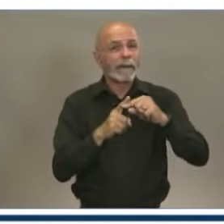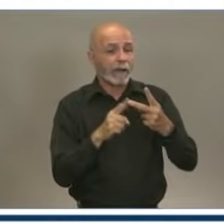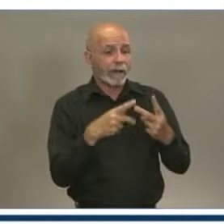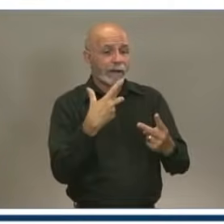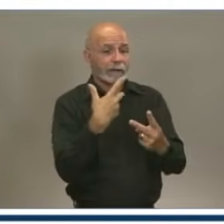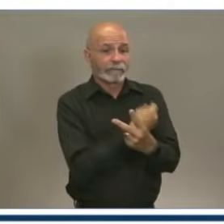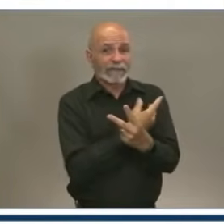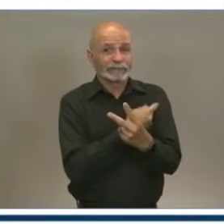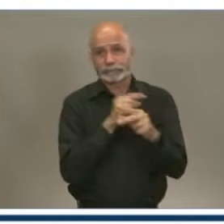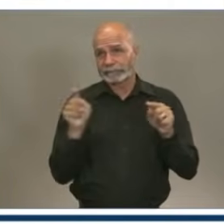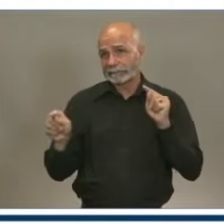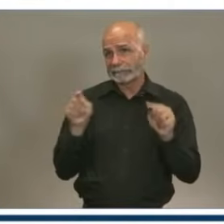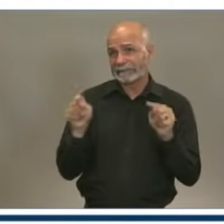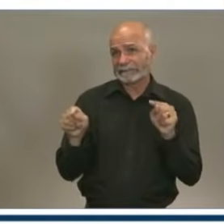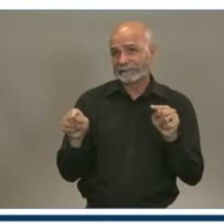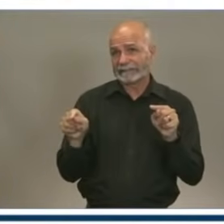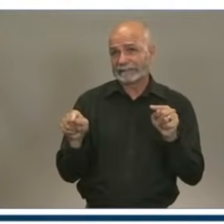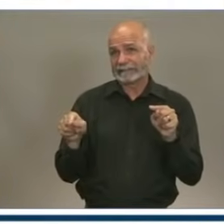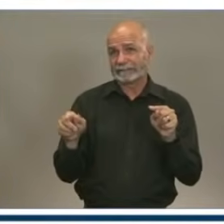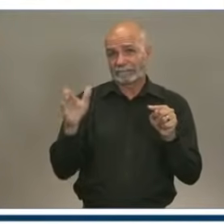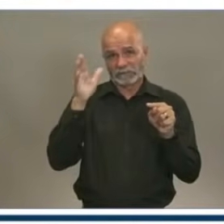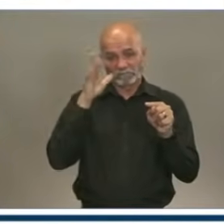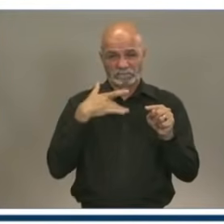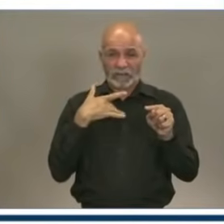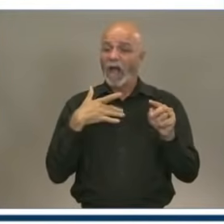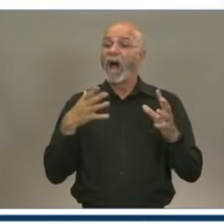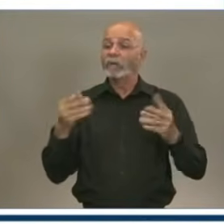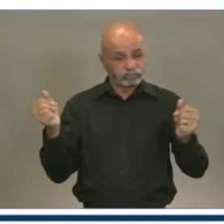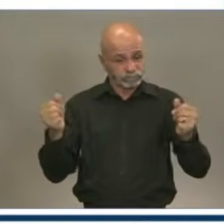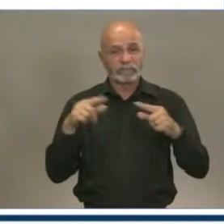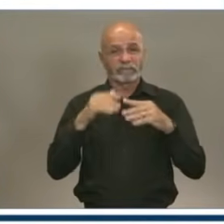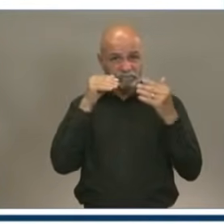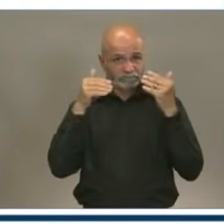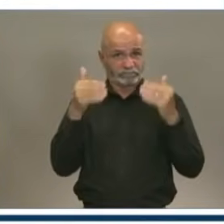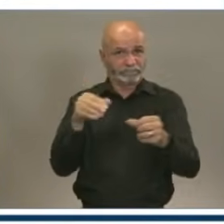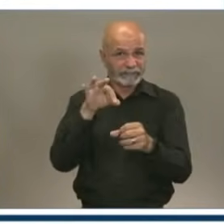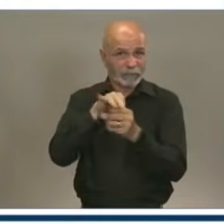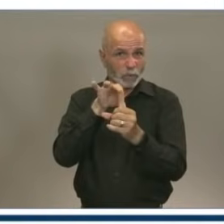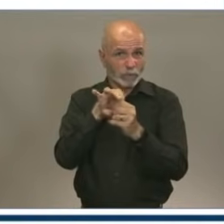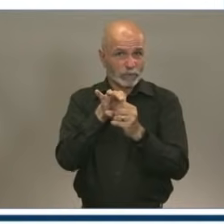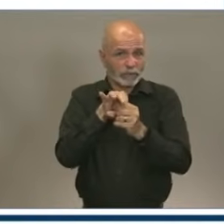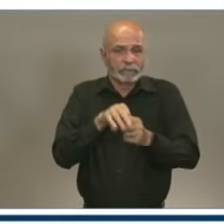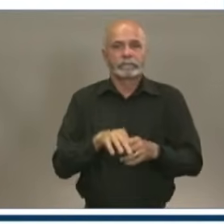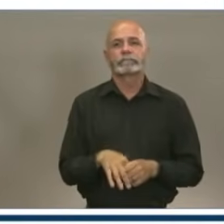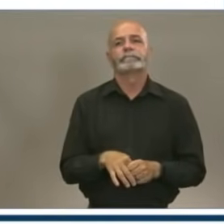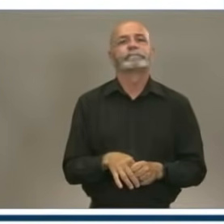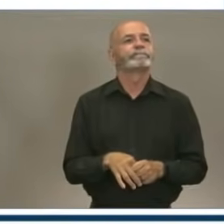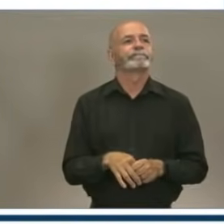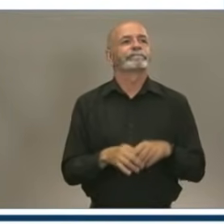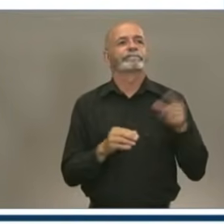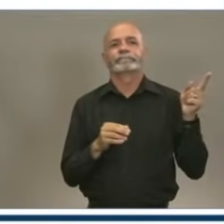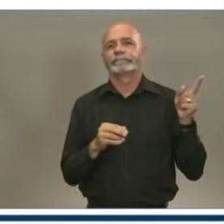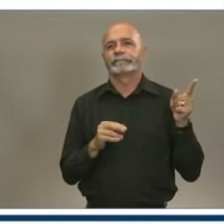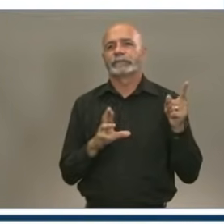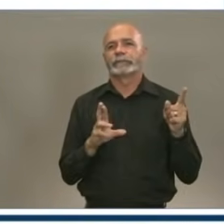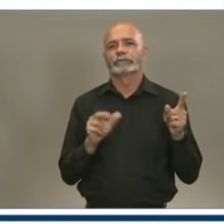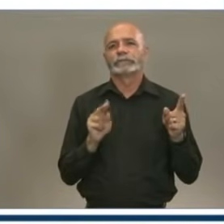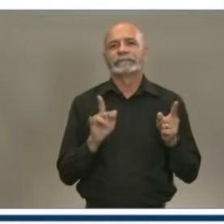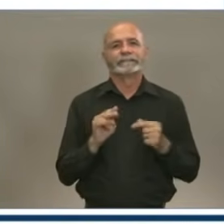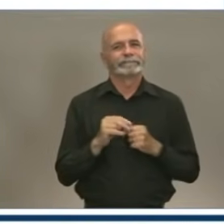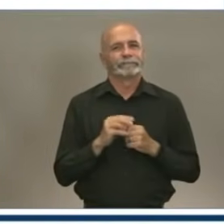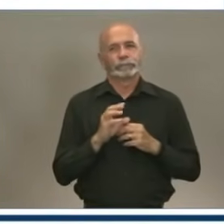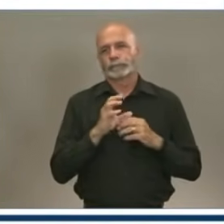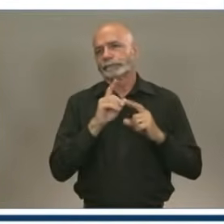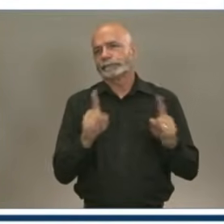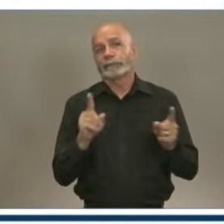timing. Yeah, I've had that question many times. I don't have a different answer. I'm focused on continuously keeping Nova Scotians safe as my